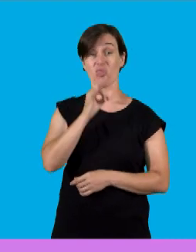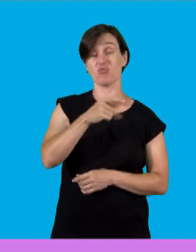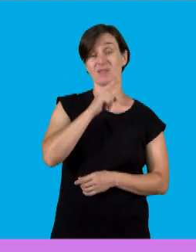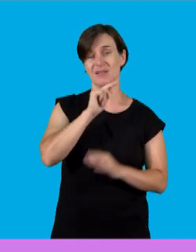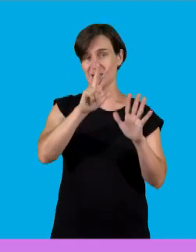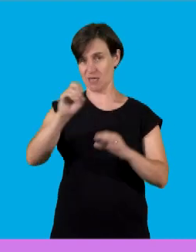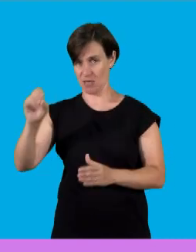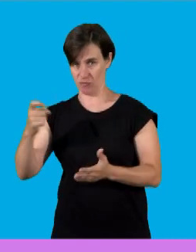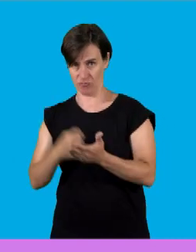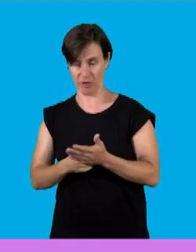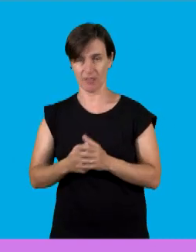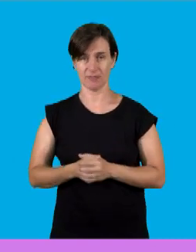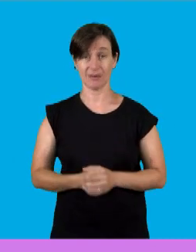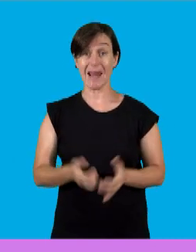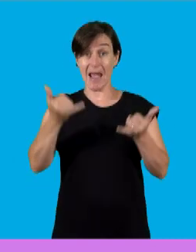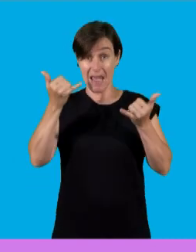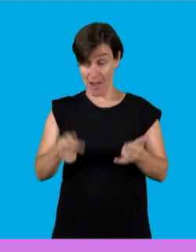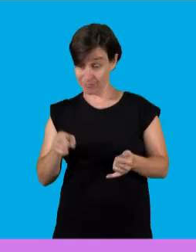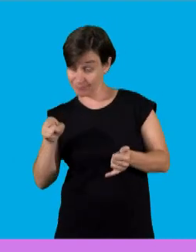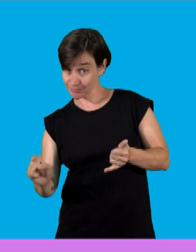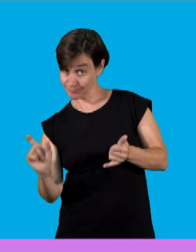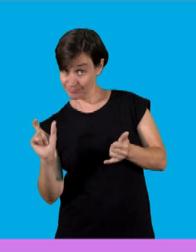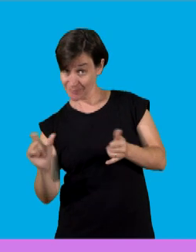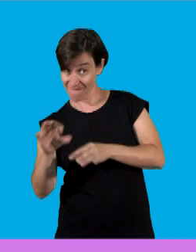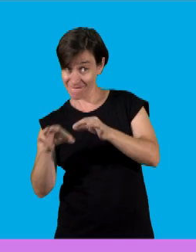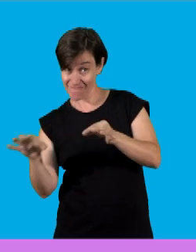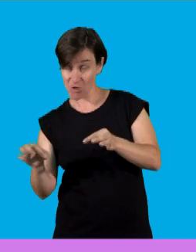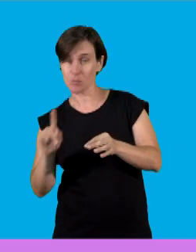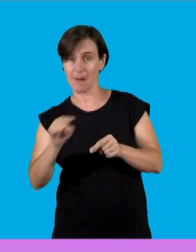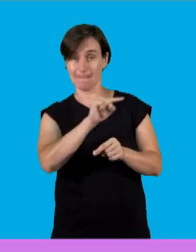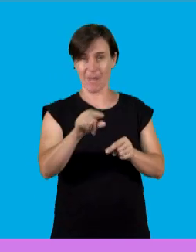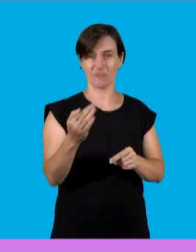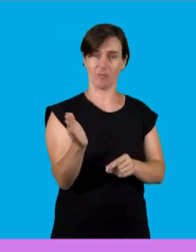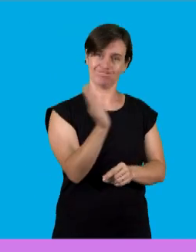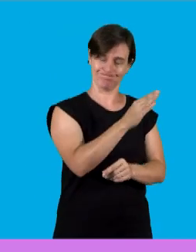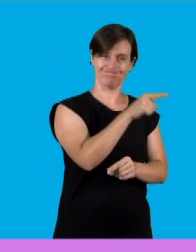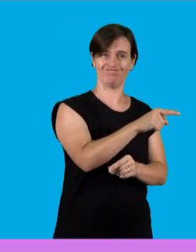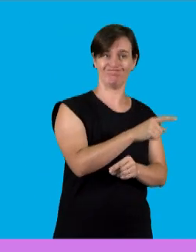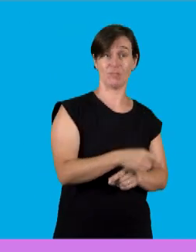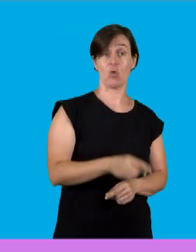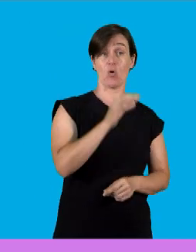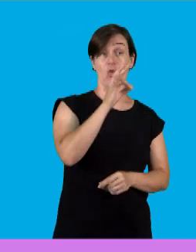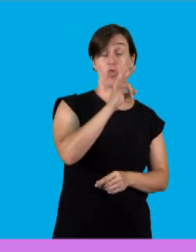13,800 rand. And remember that must be subtracted, right? So minus